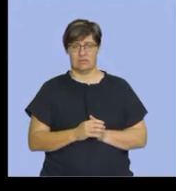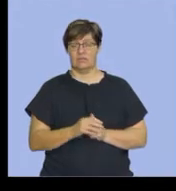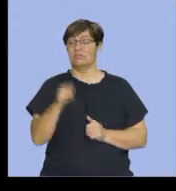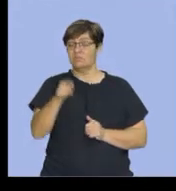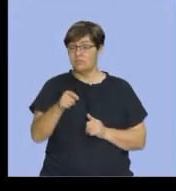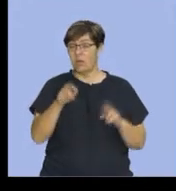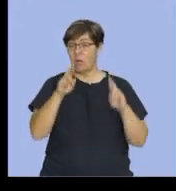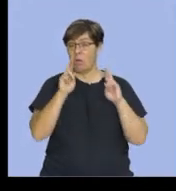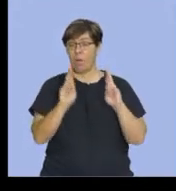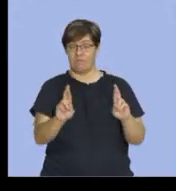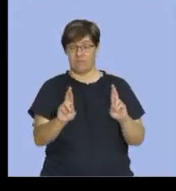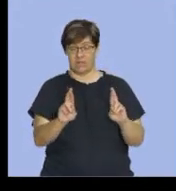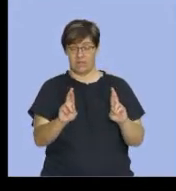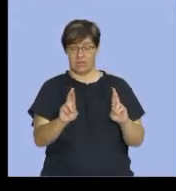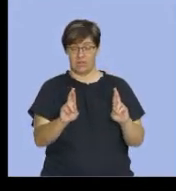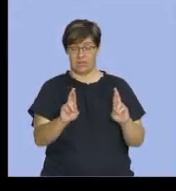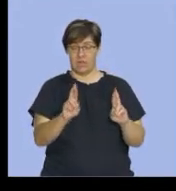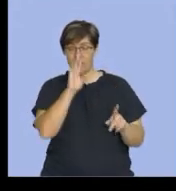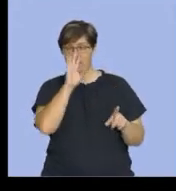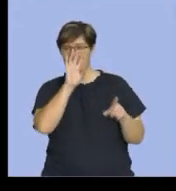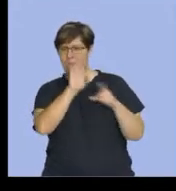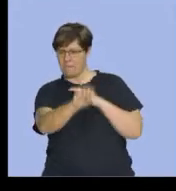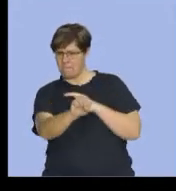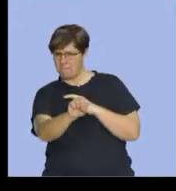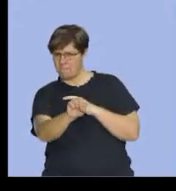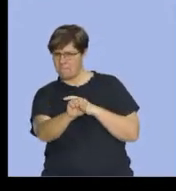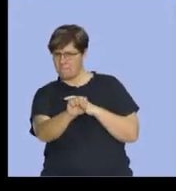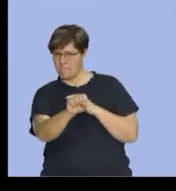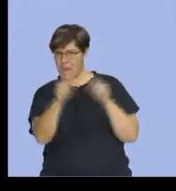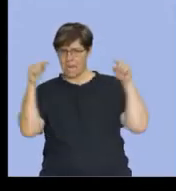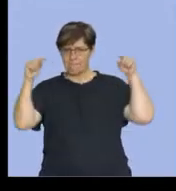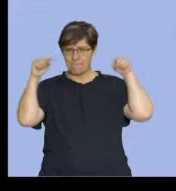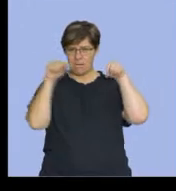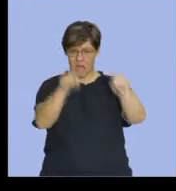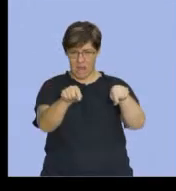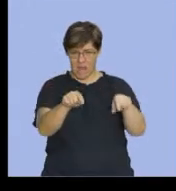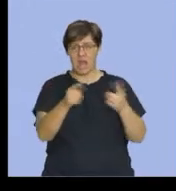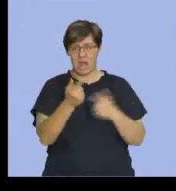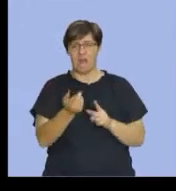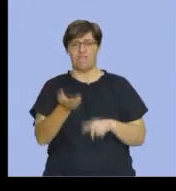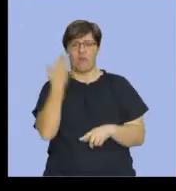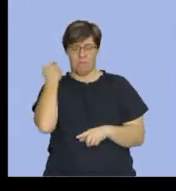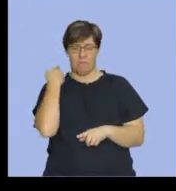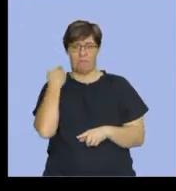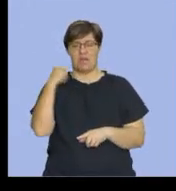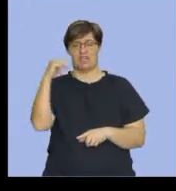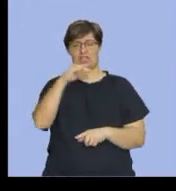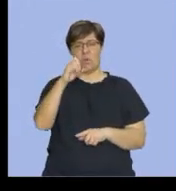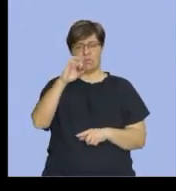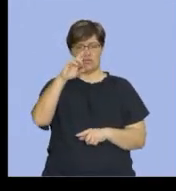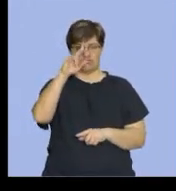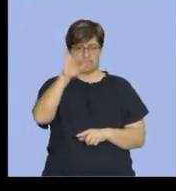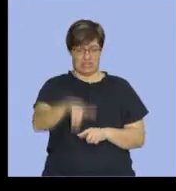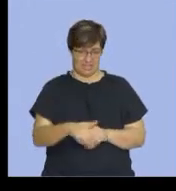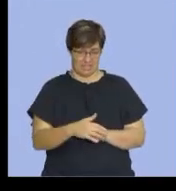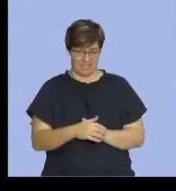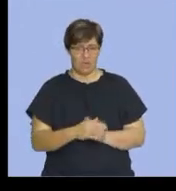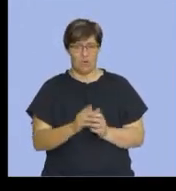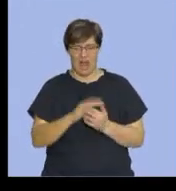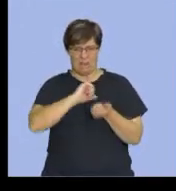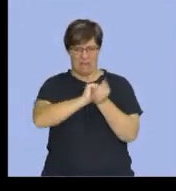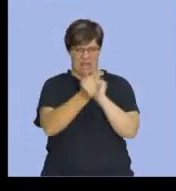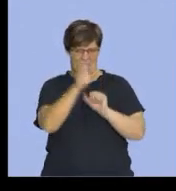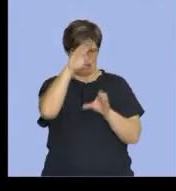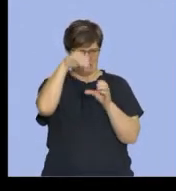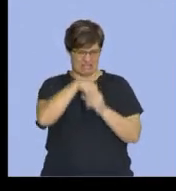And hopefully, you recognize the terms parallel and perpendicular from geometry. Okay, this is where we add some maths